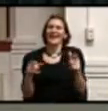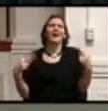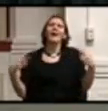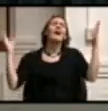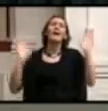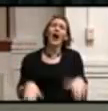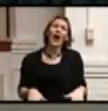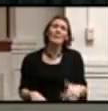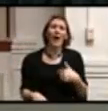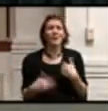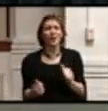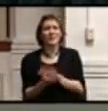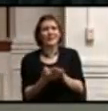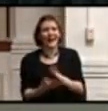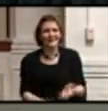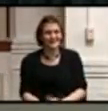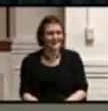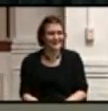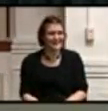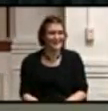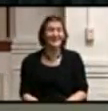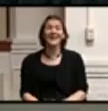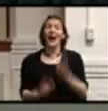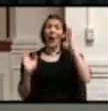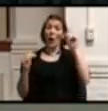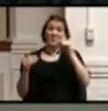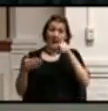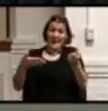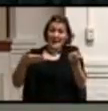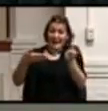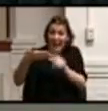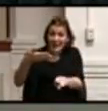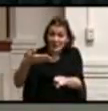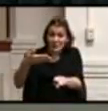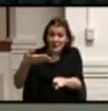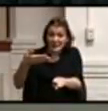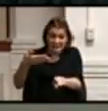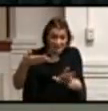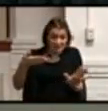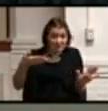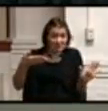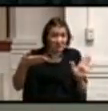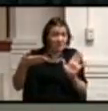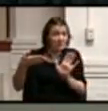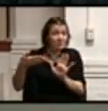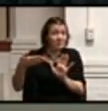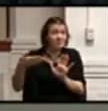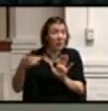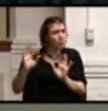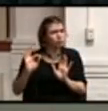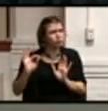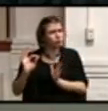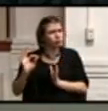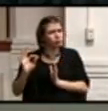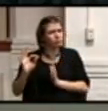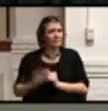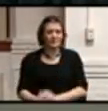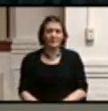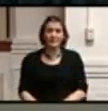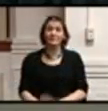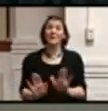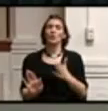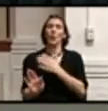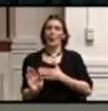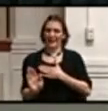come on, let me be friendly. So I hope we can do it next week. Is there a reason we can't do it next week? No. All right, so absolutely. Would